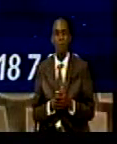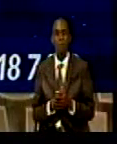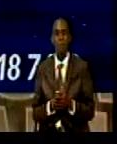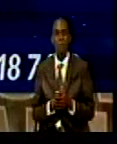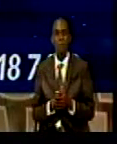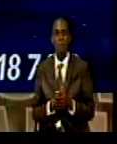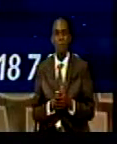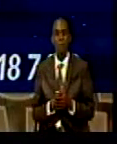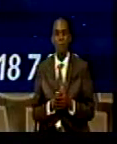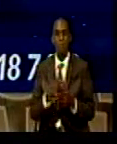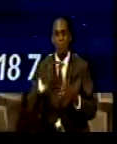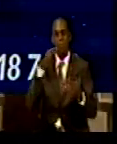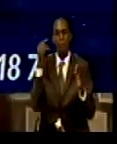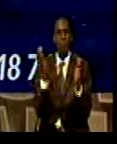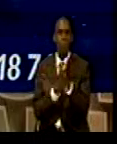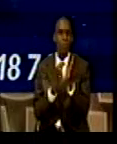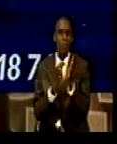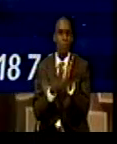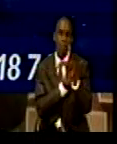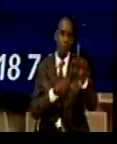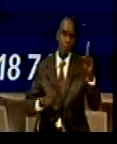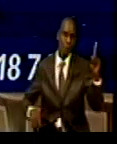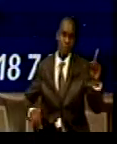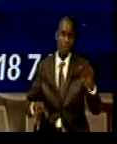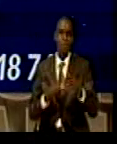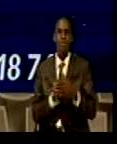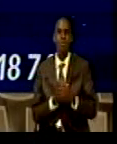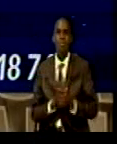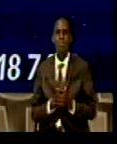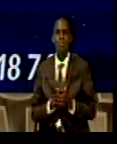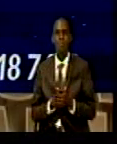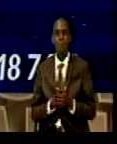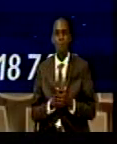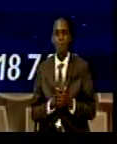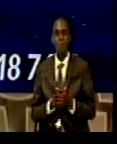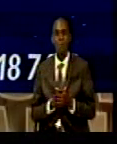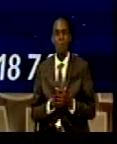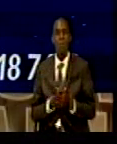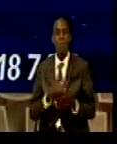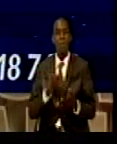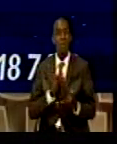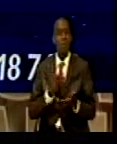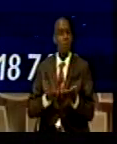Praise the Lord. I glorify the name of